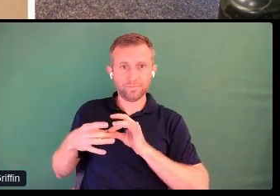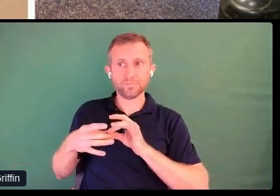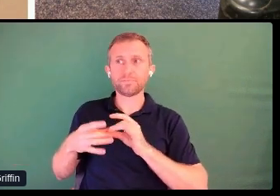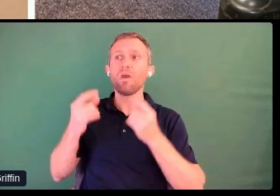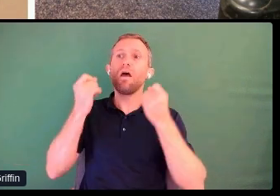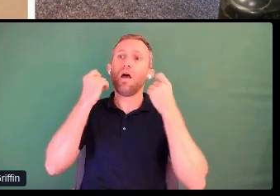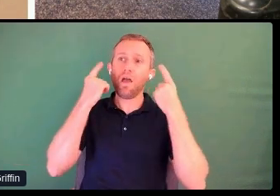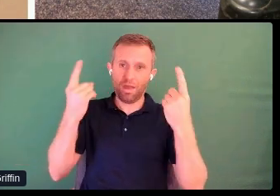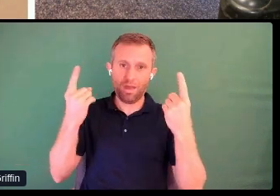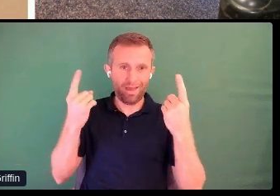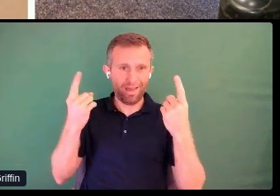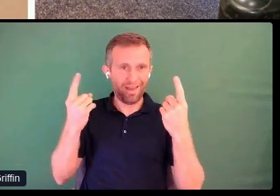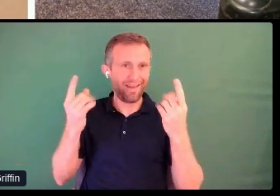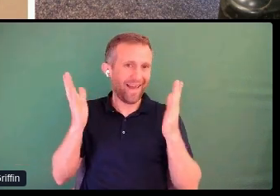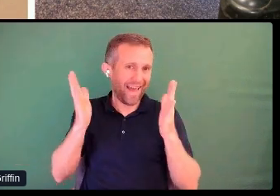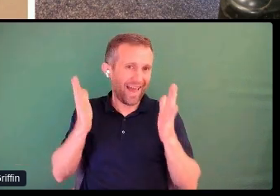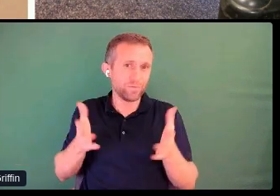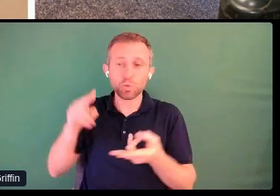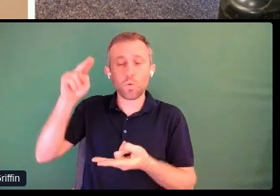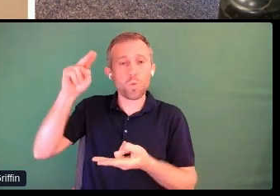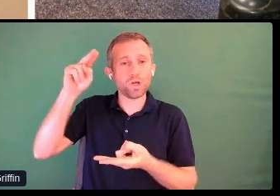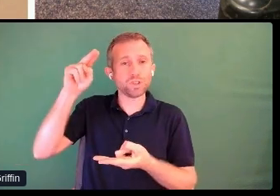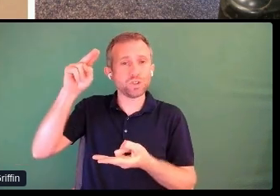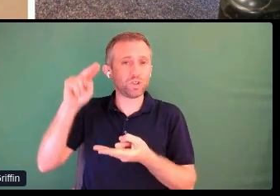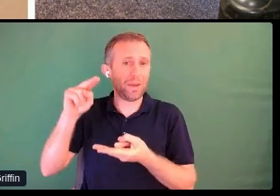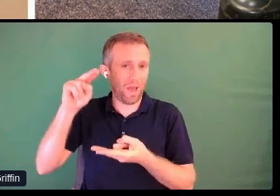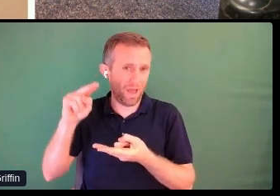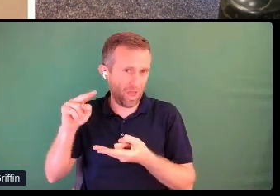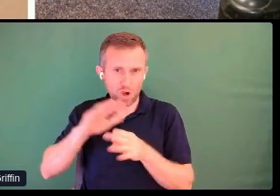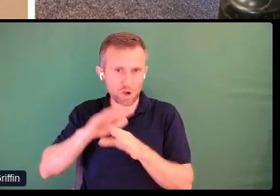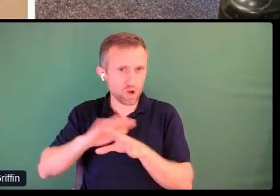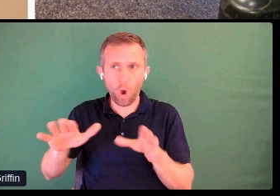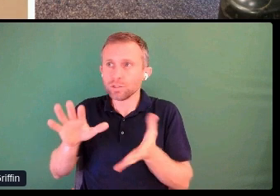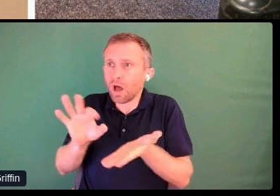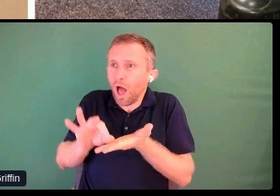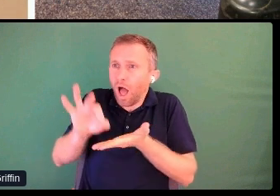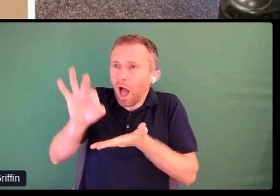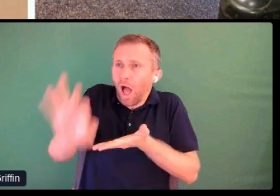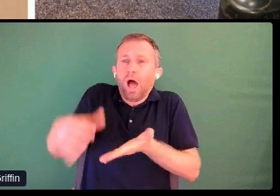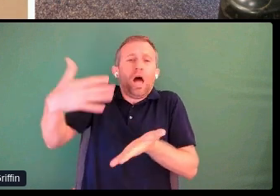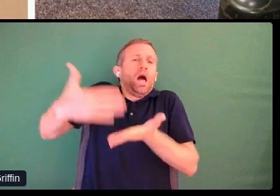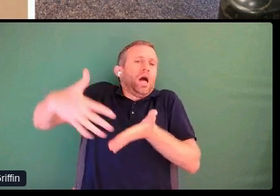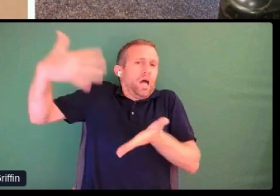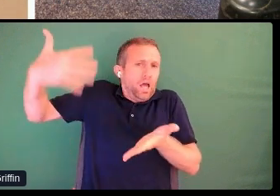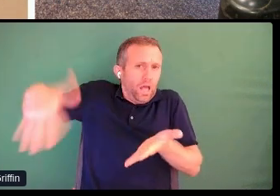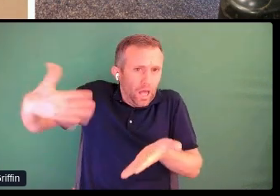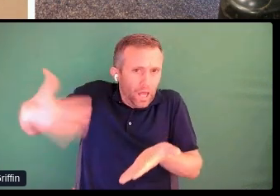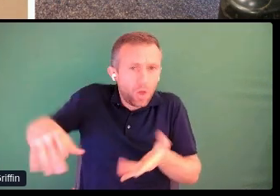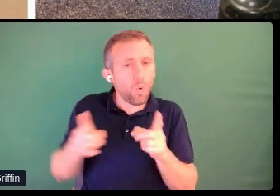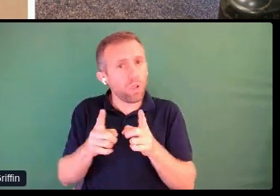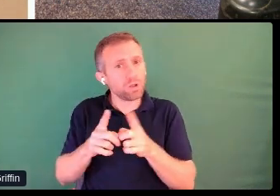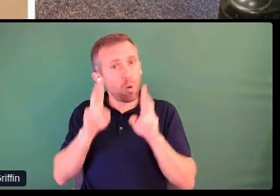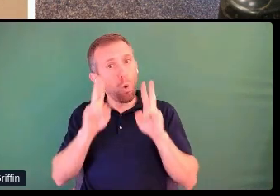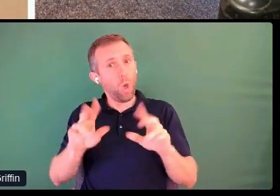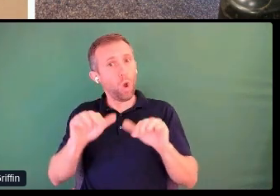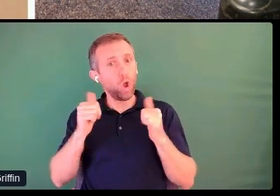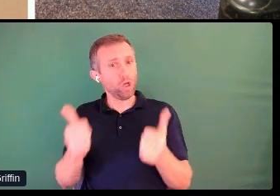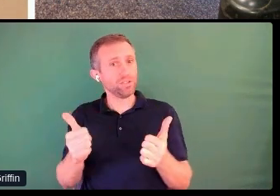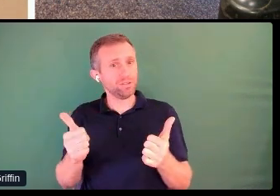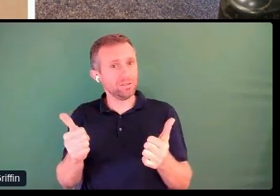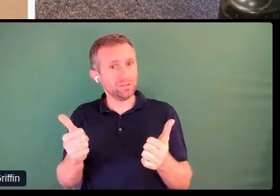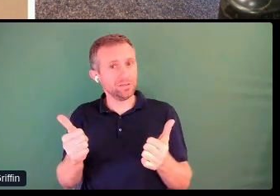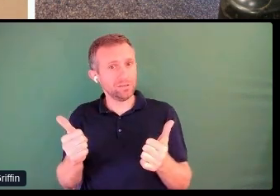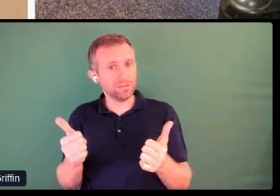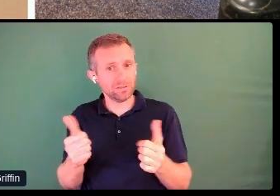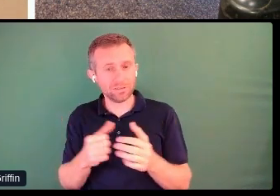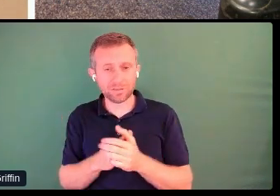affordable, scalable, easy to use, adaptable, and aesthetically pleasing. And in order to achieve this, we needed to have